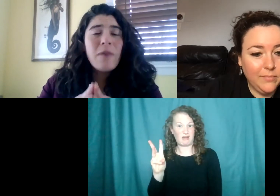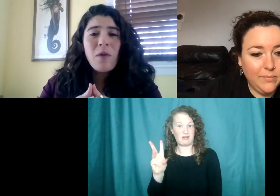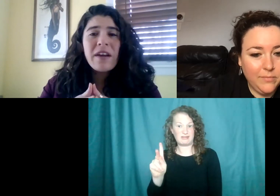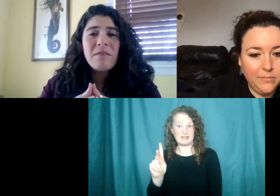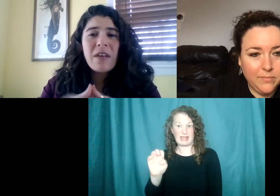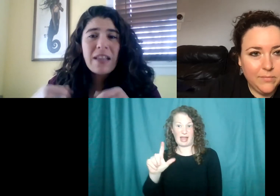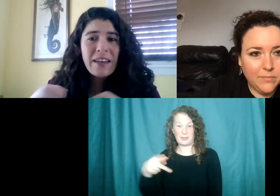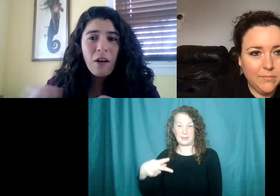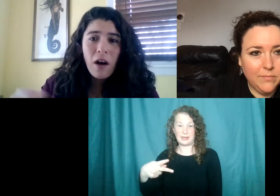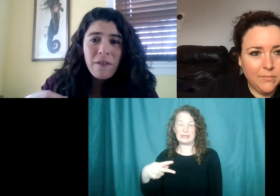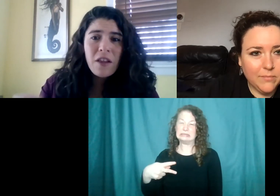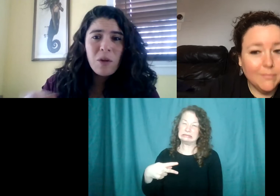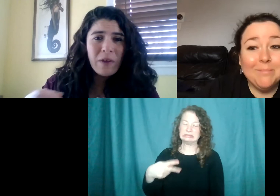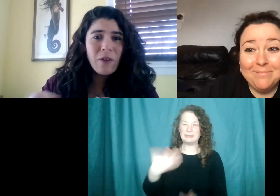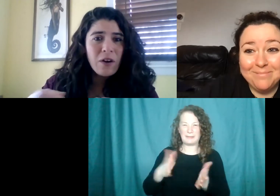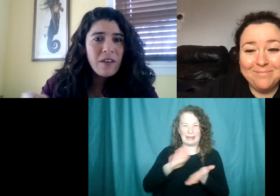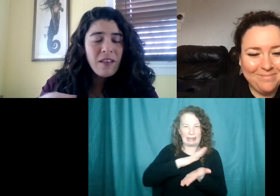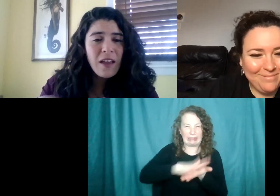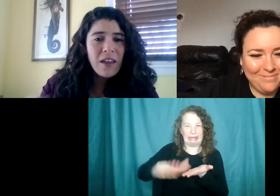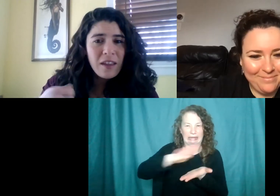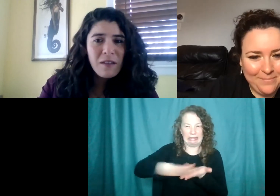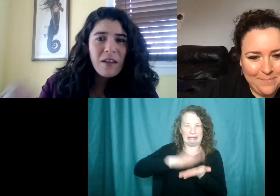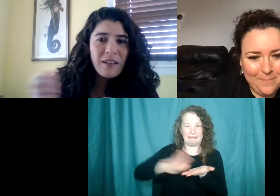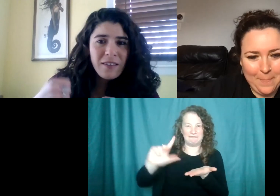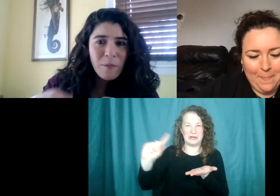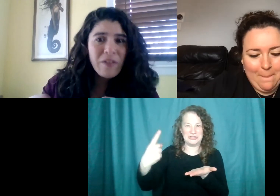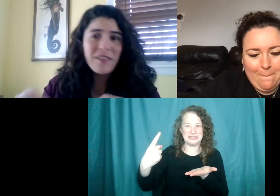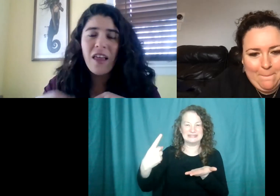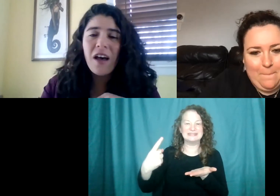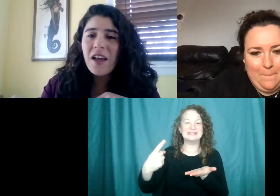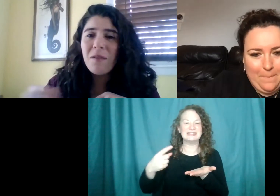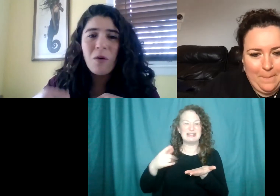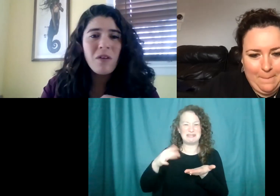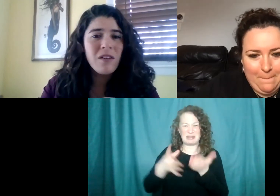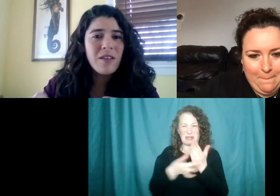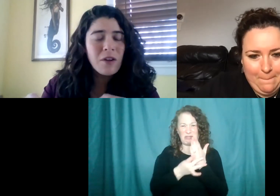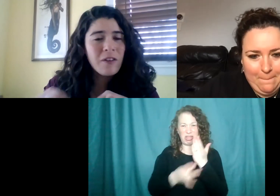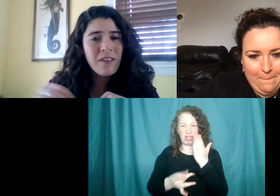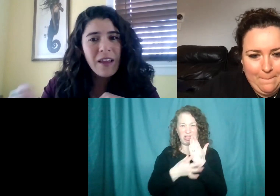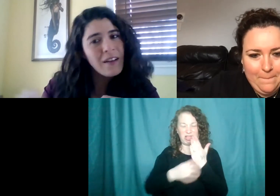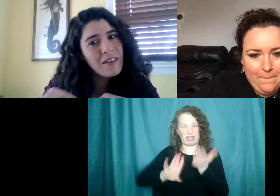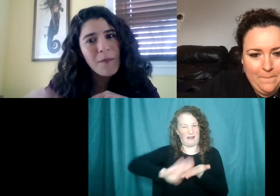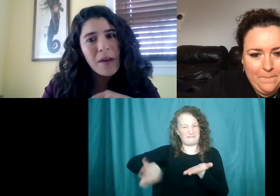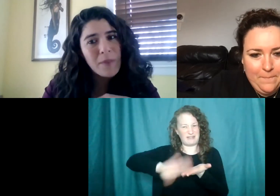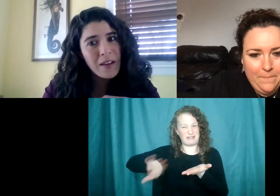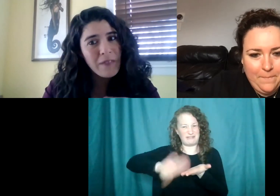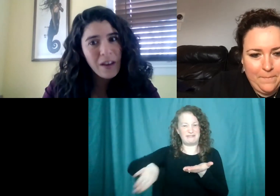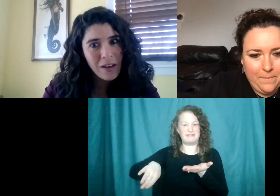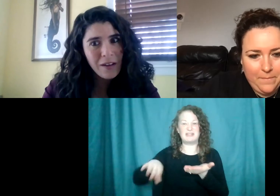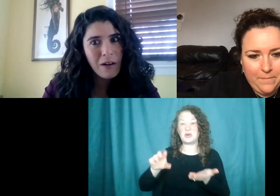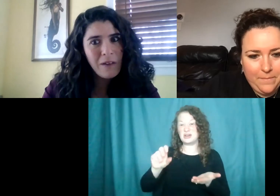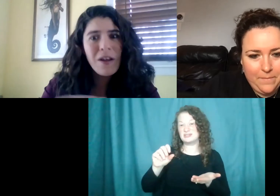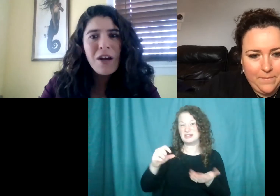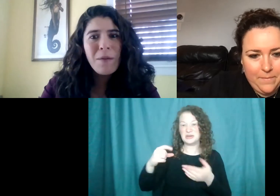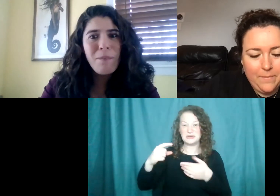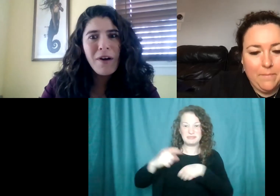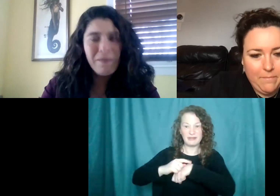You might want to clean it off a little bit first, like get some of the slime or some little snails that might be living on it